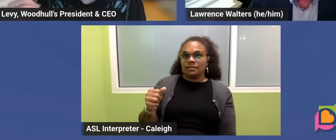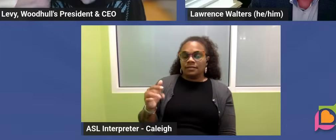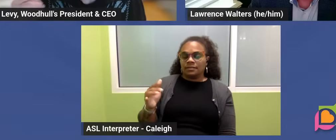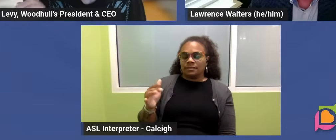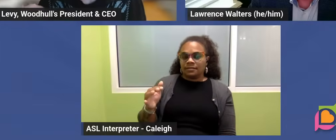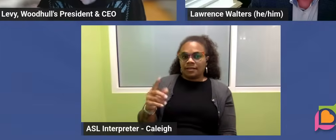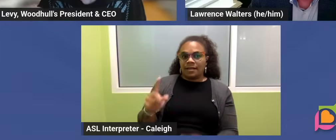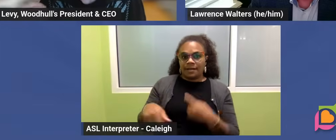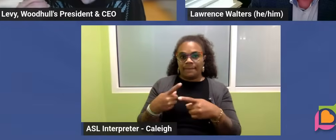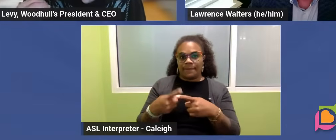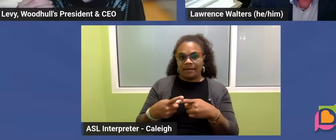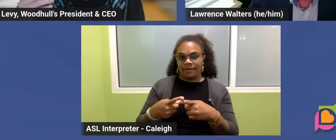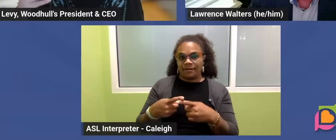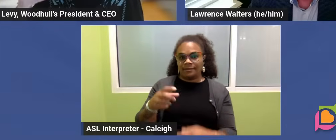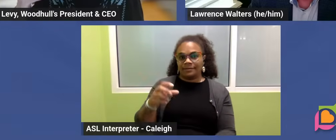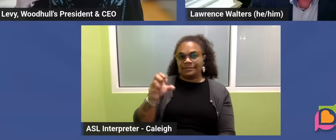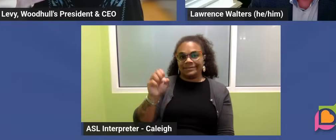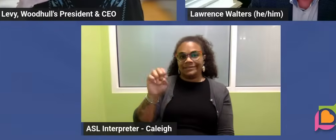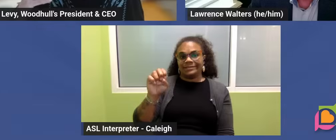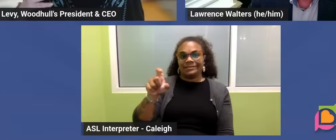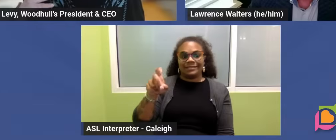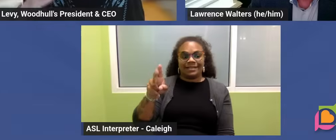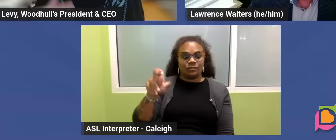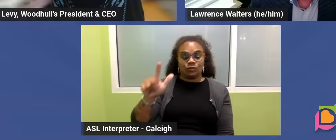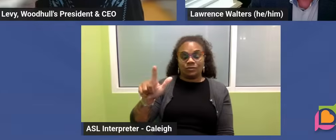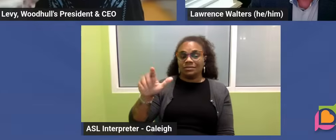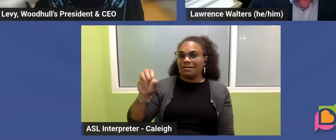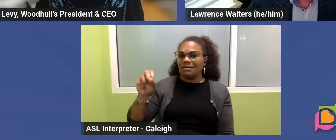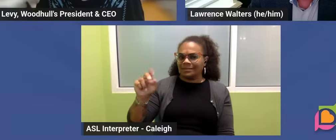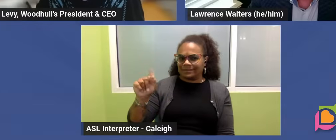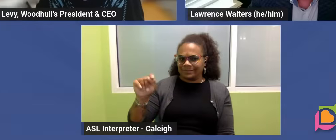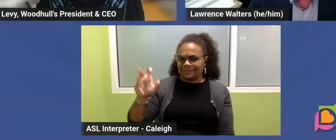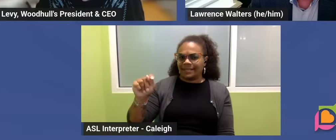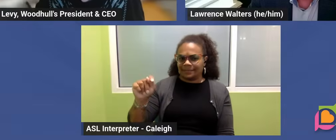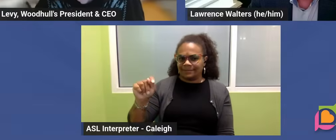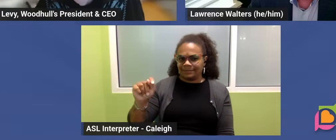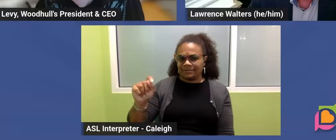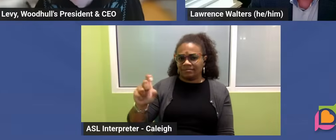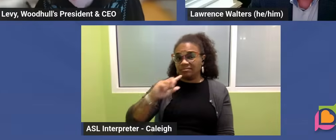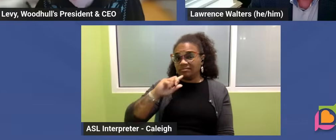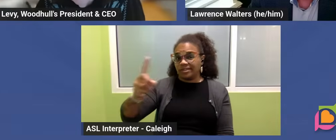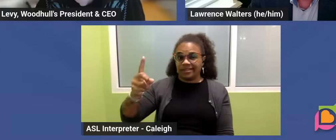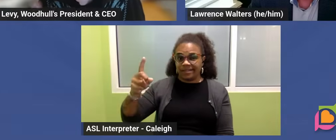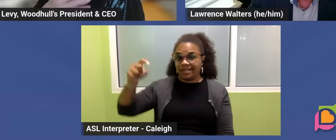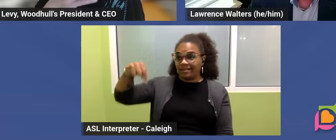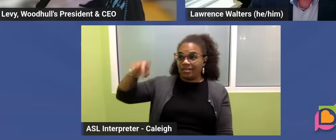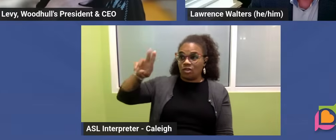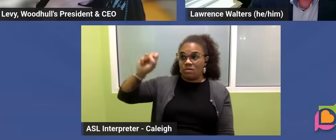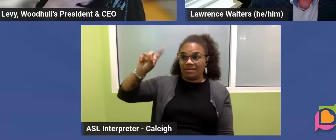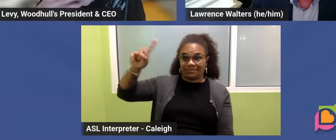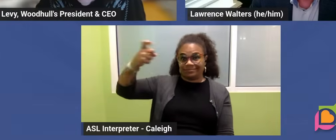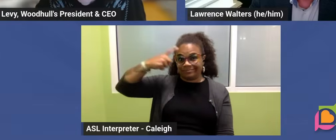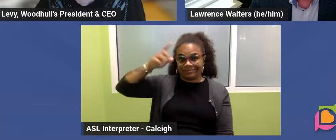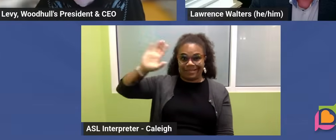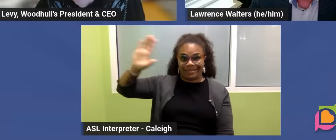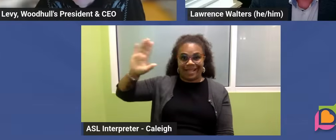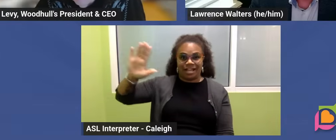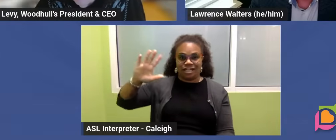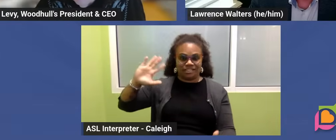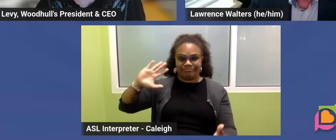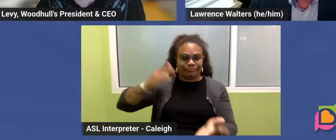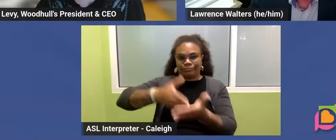it's about sexual content and really America's war on sex.